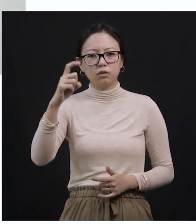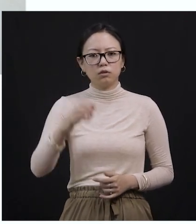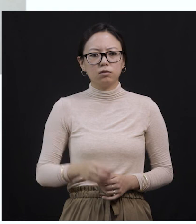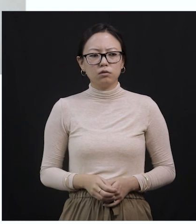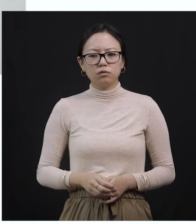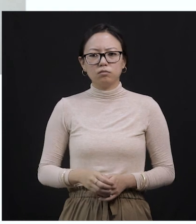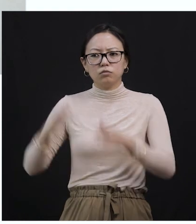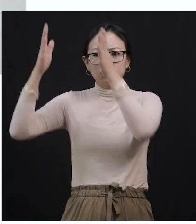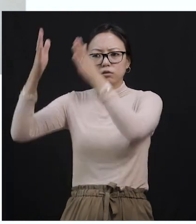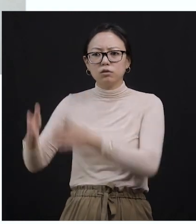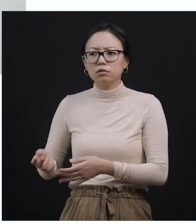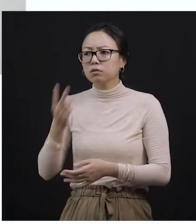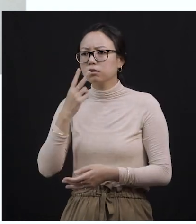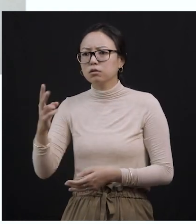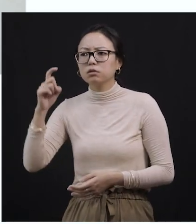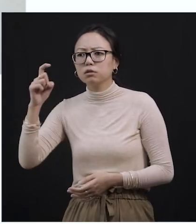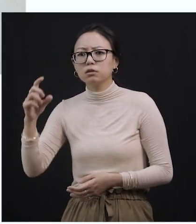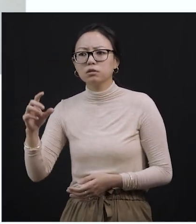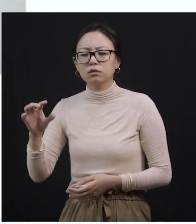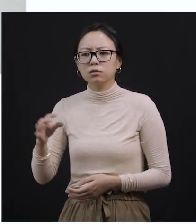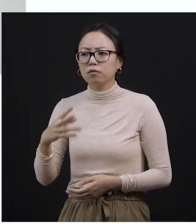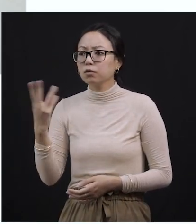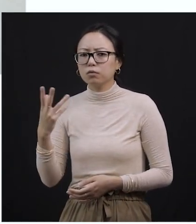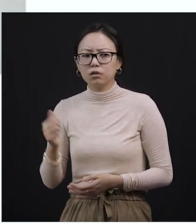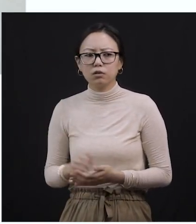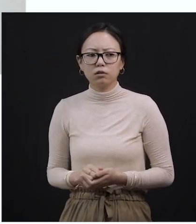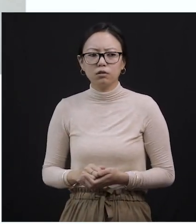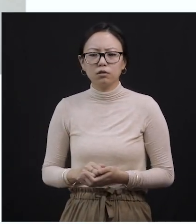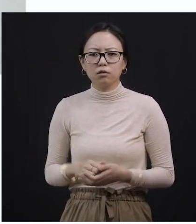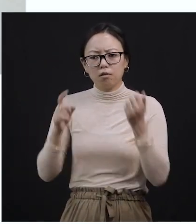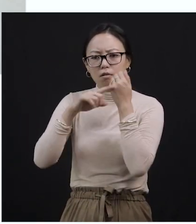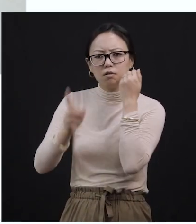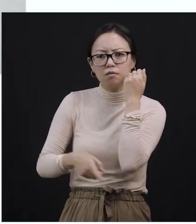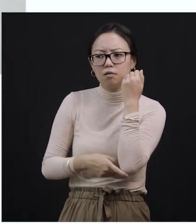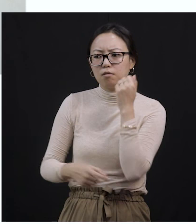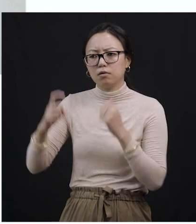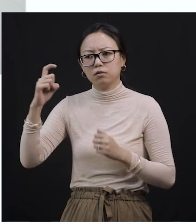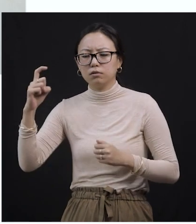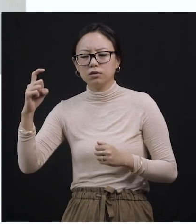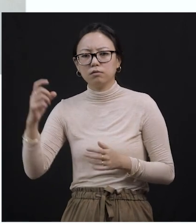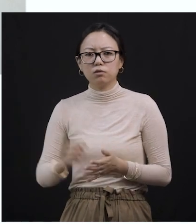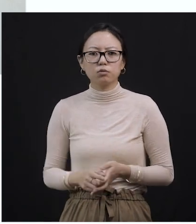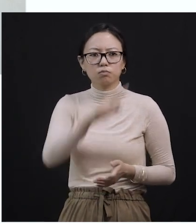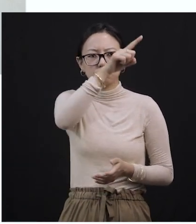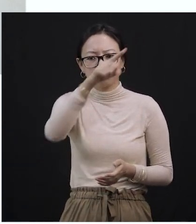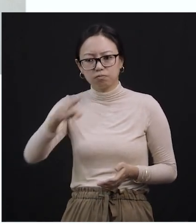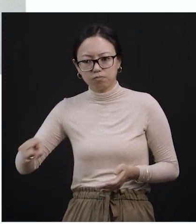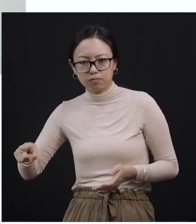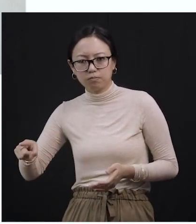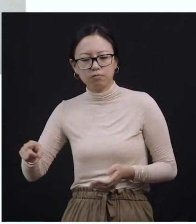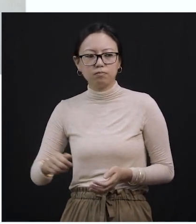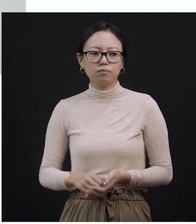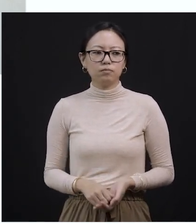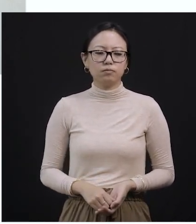7. So in this column, we see that 7 is in the bottom. So we will draw another line